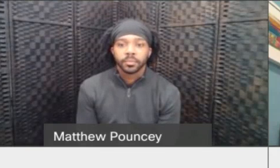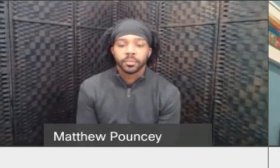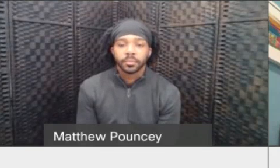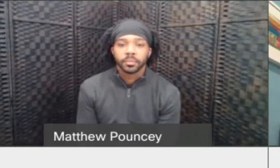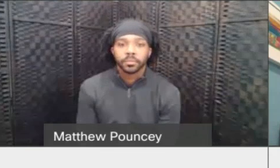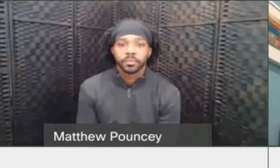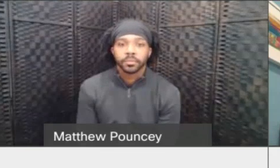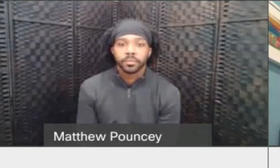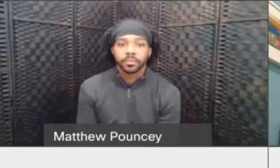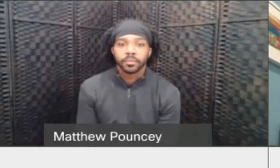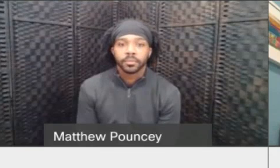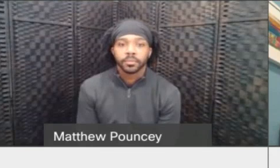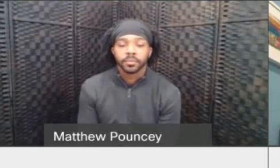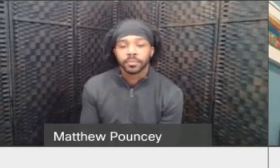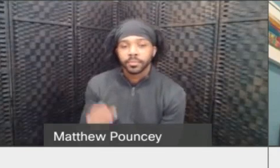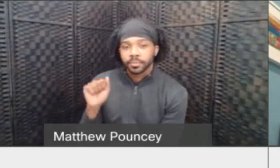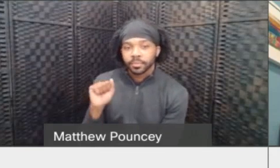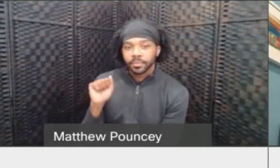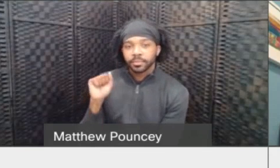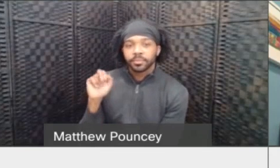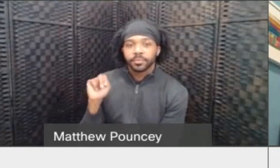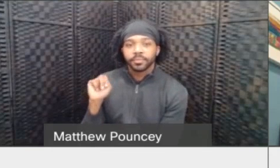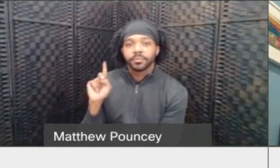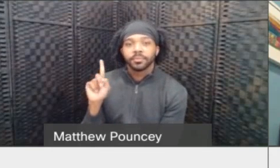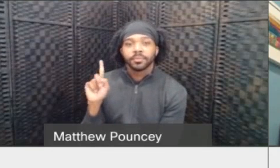So once again,